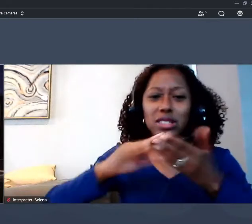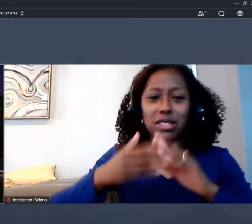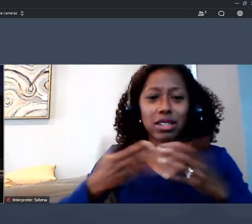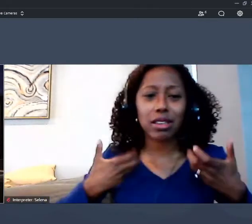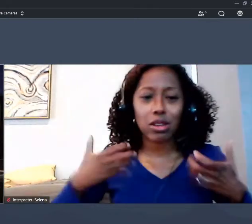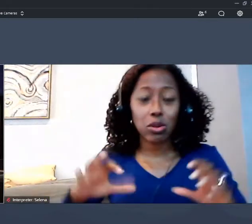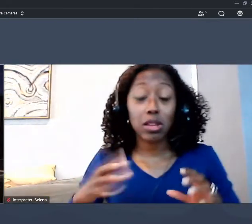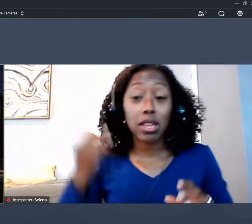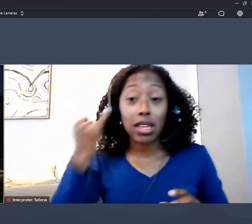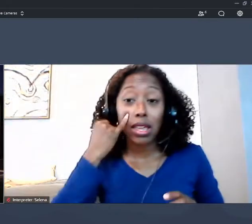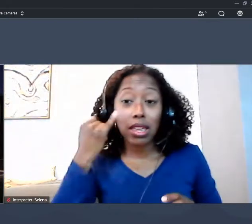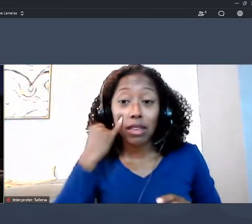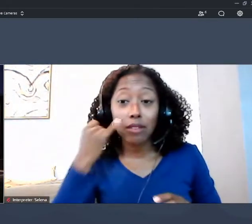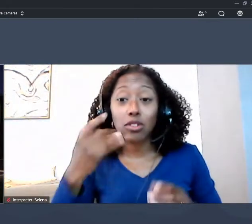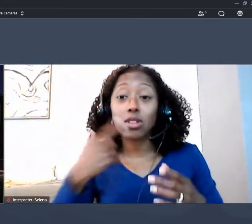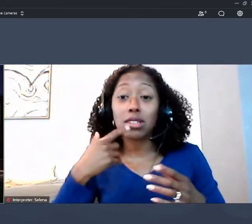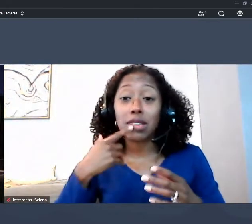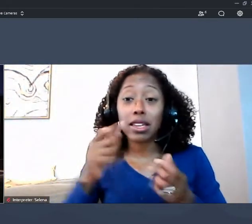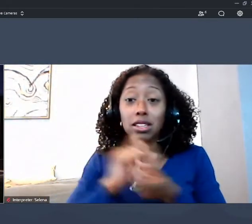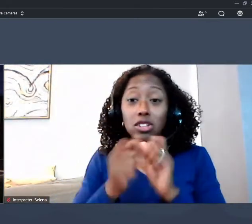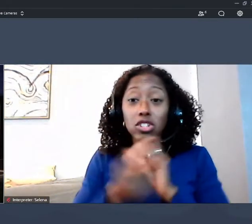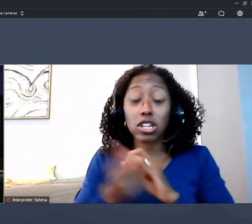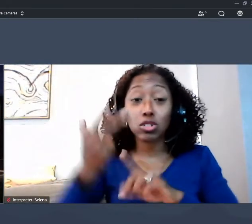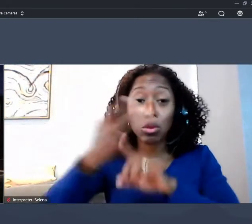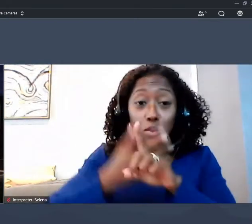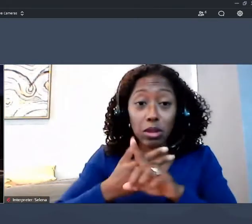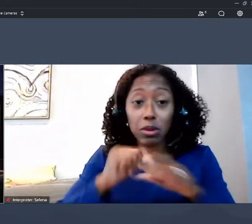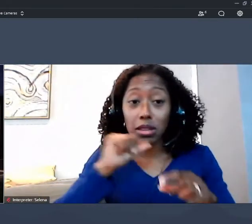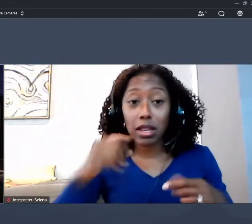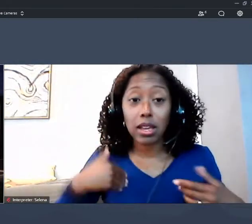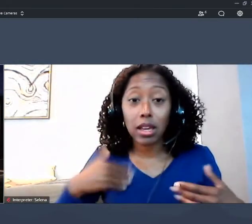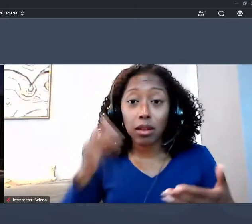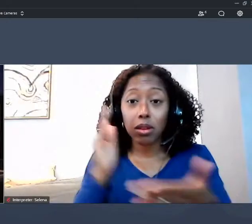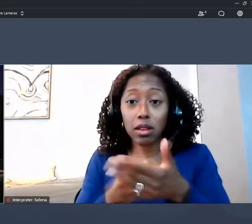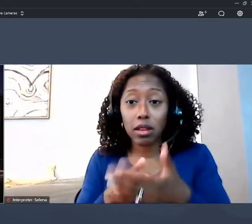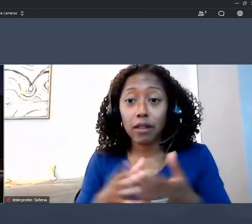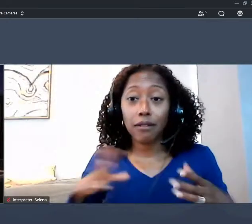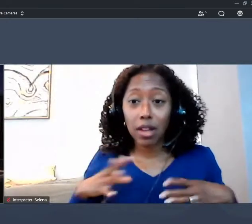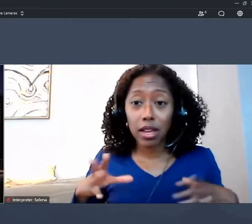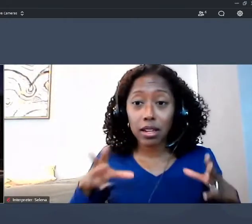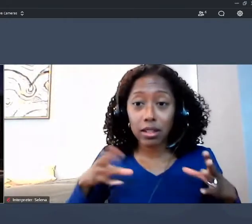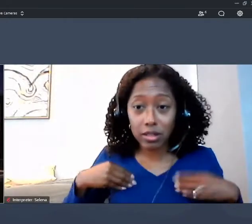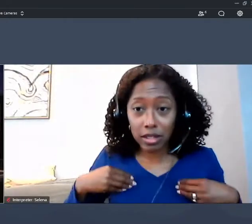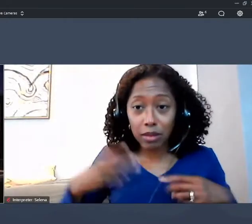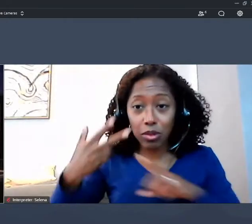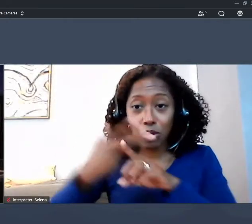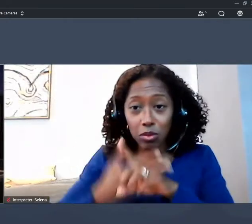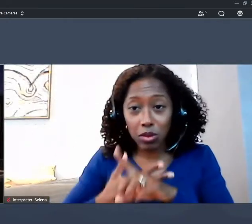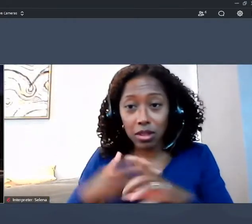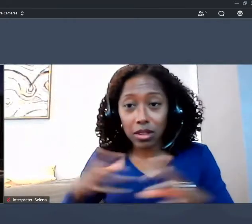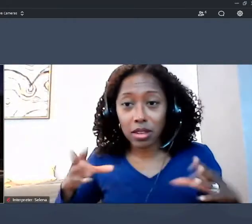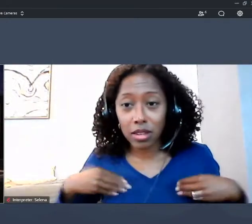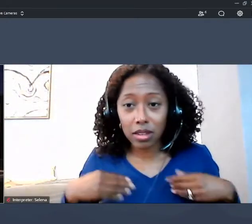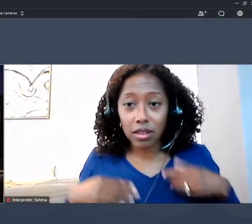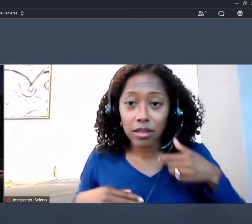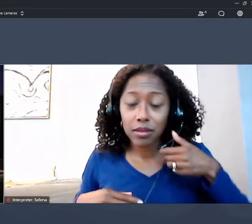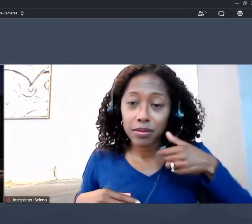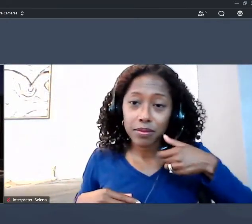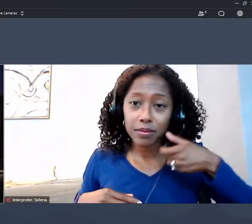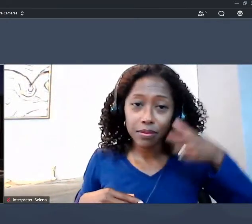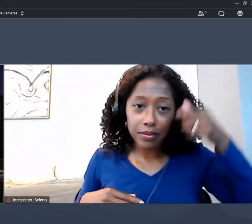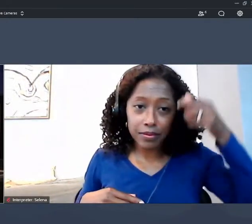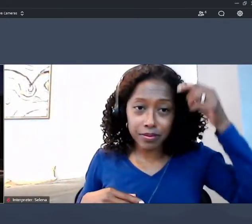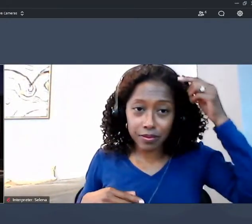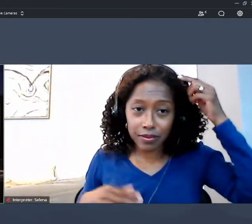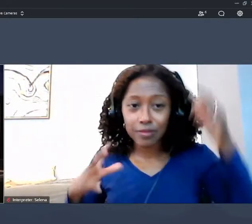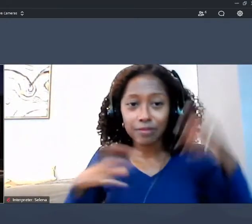3 months, I wouldn't oppose. Okay, I will amend it to 3 months. If you Accept it. Good compromise right